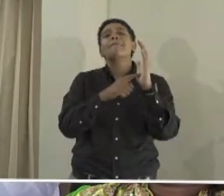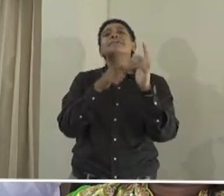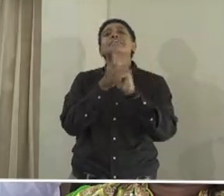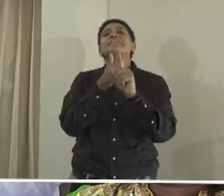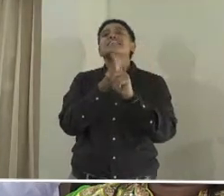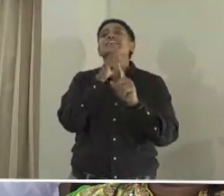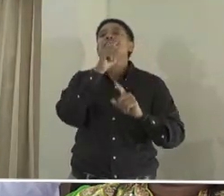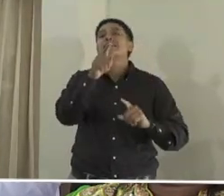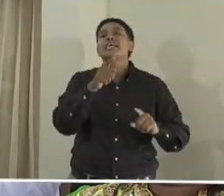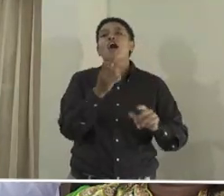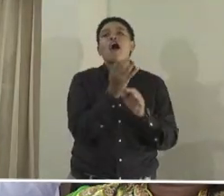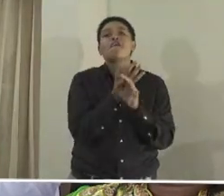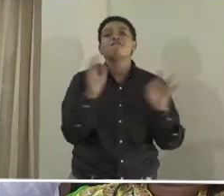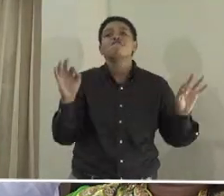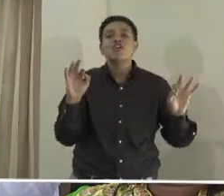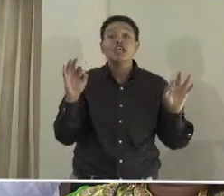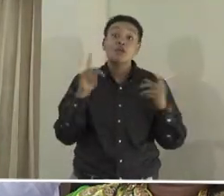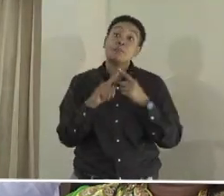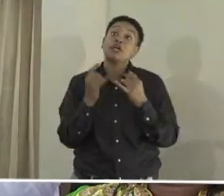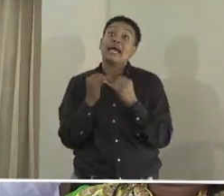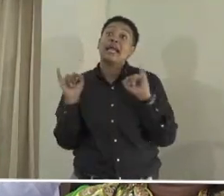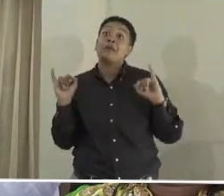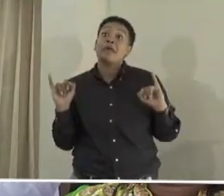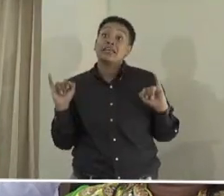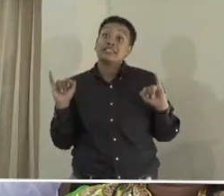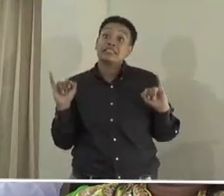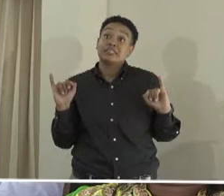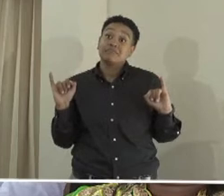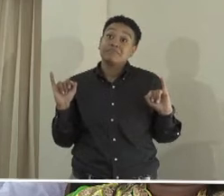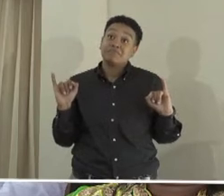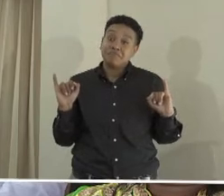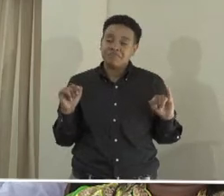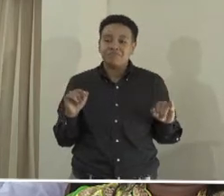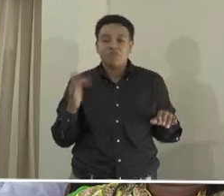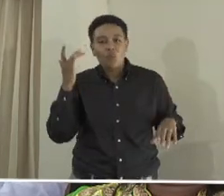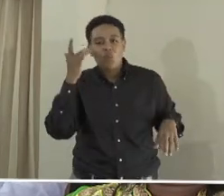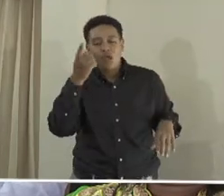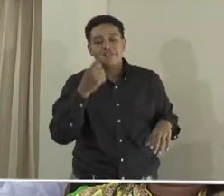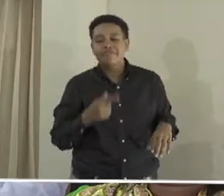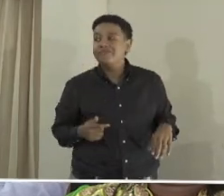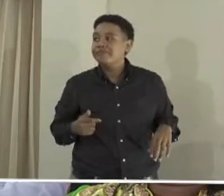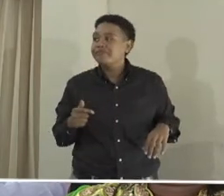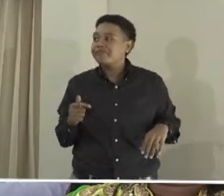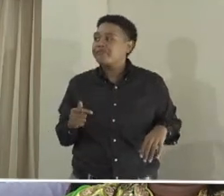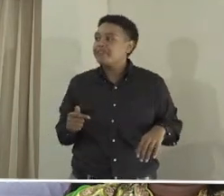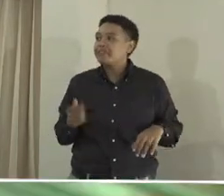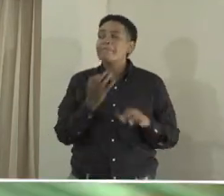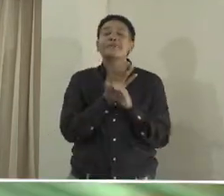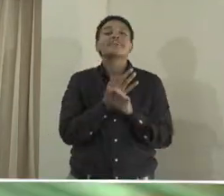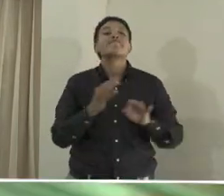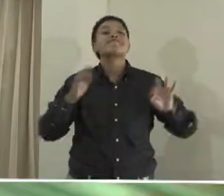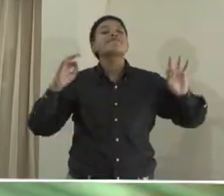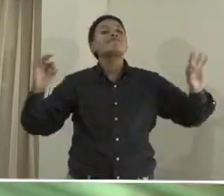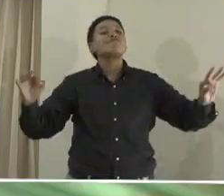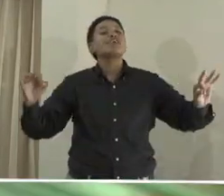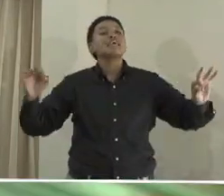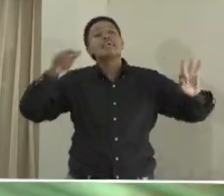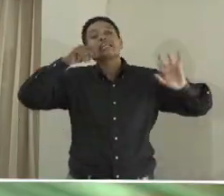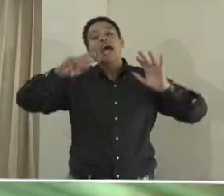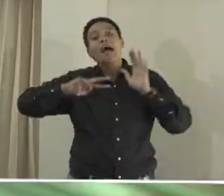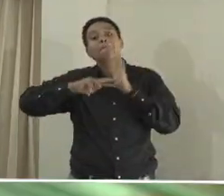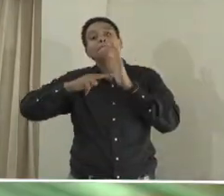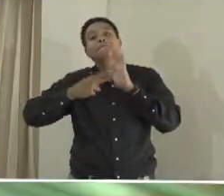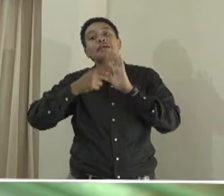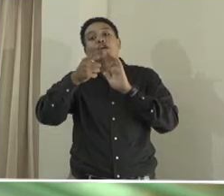of freedom and independence, because being free does not mean that you